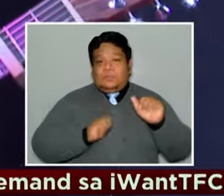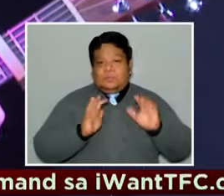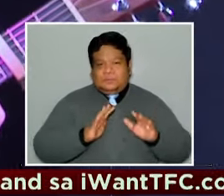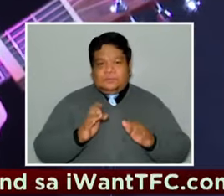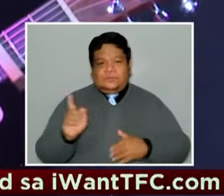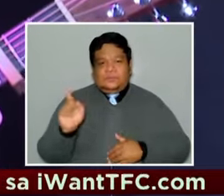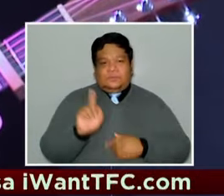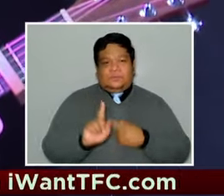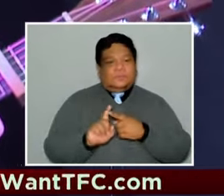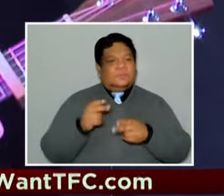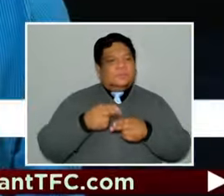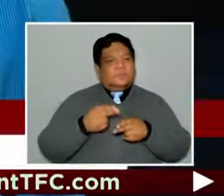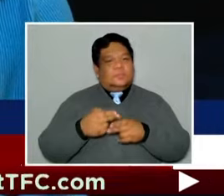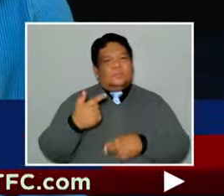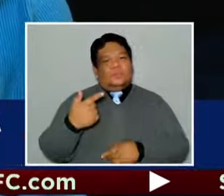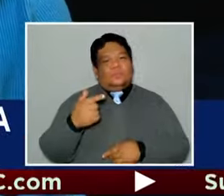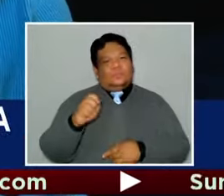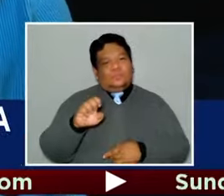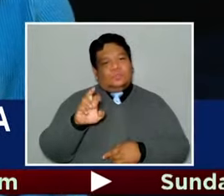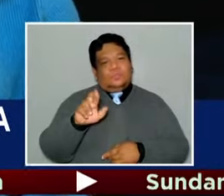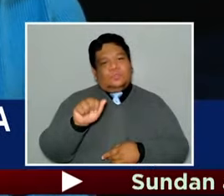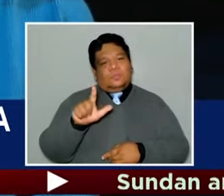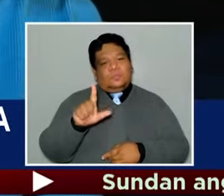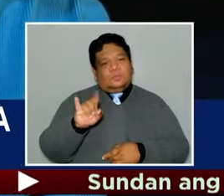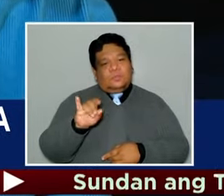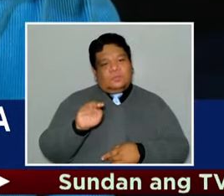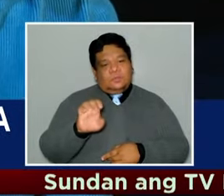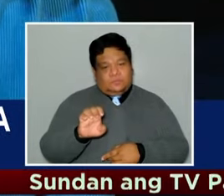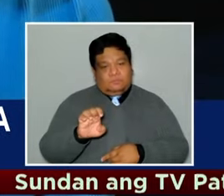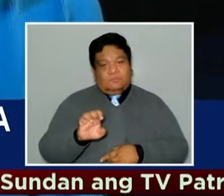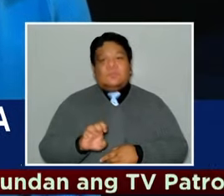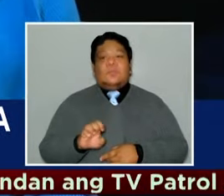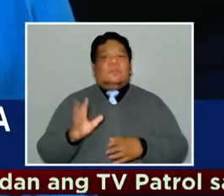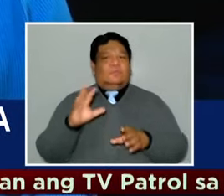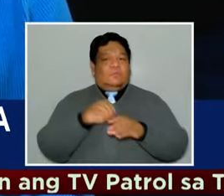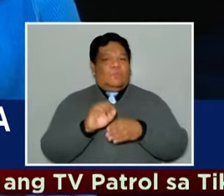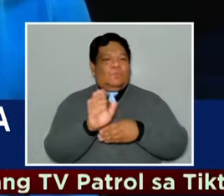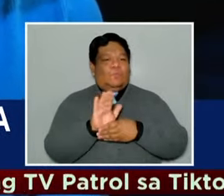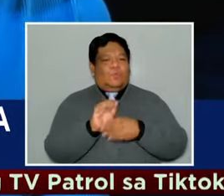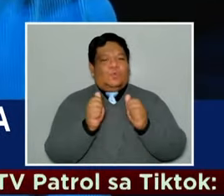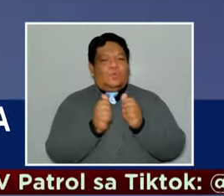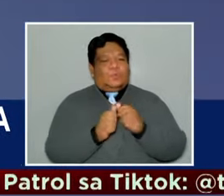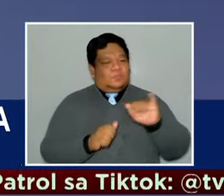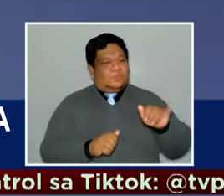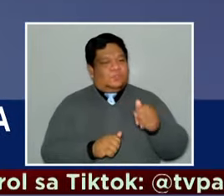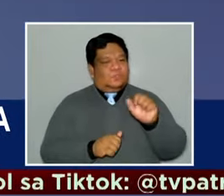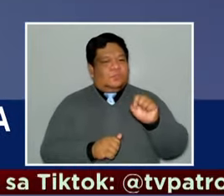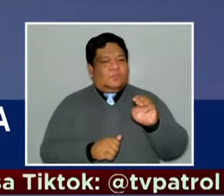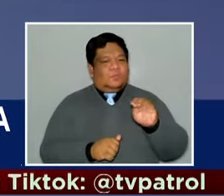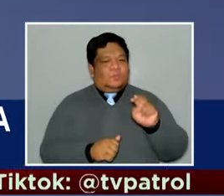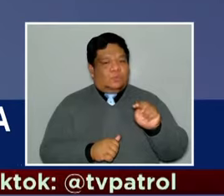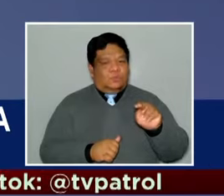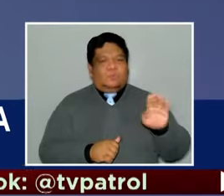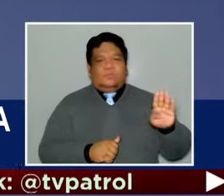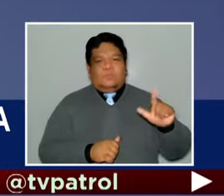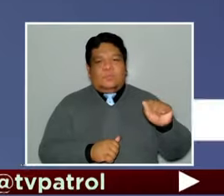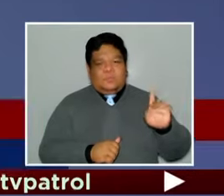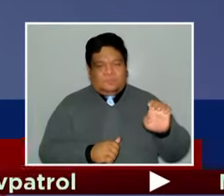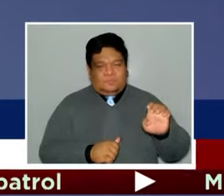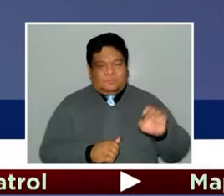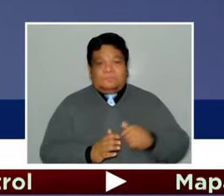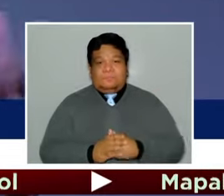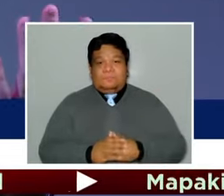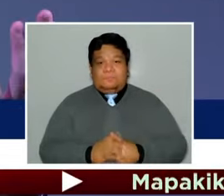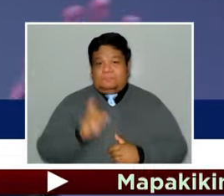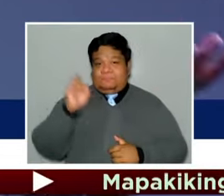Geraldine Jennings, nabibida sa isang pelikula kasama si Jameson Blake. Finally, I got the chance to do it and yeah,